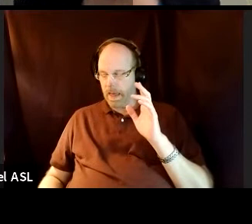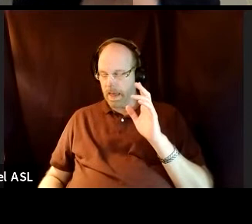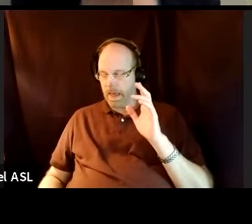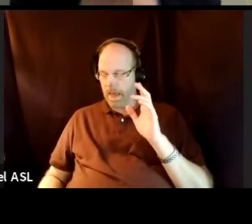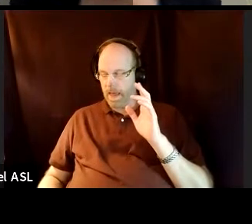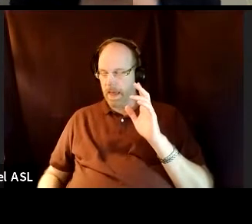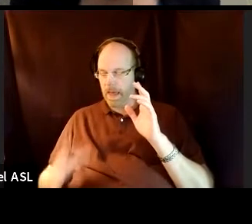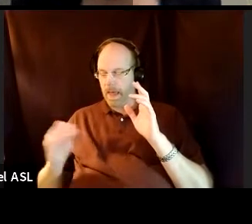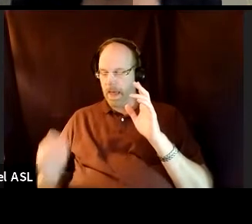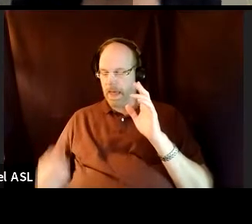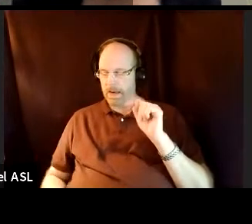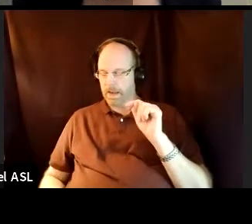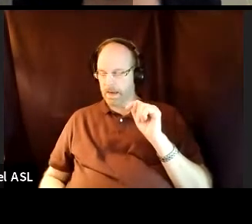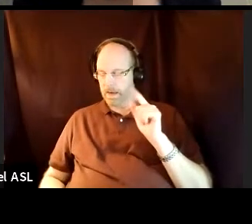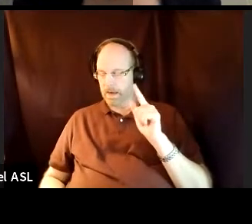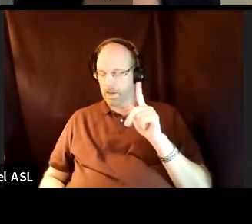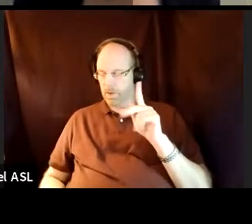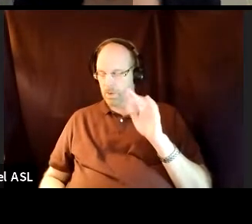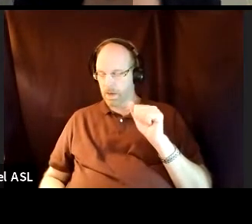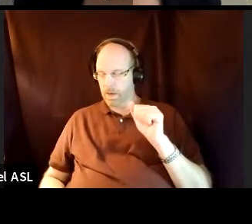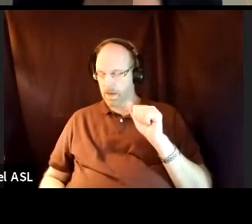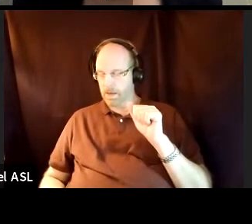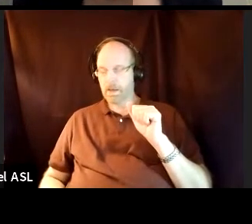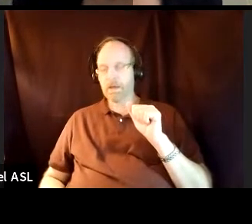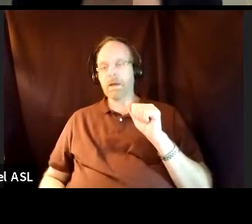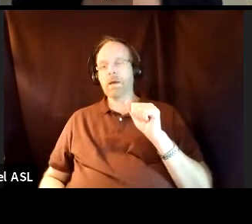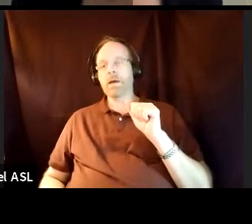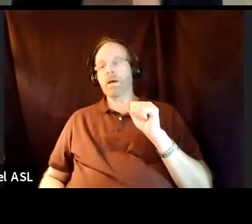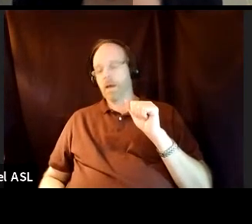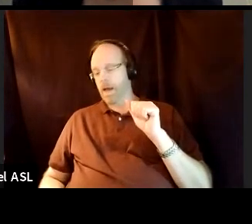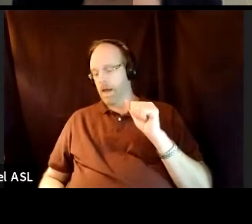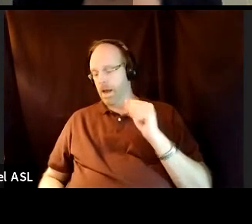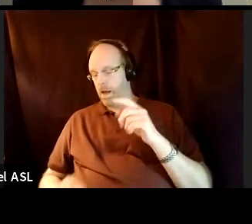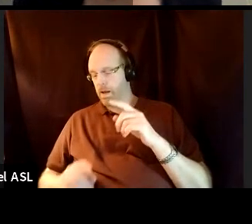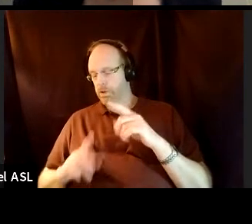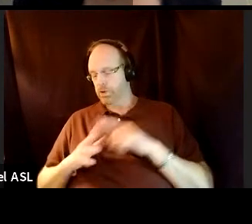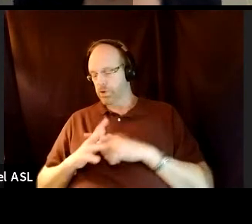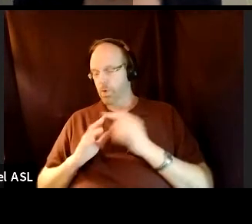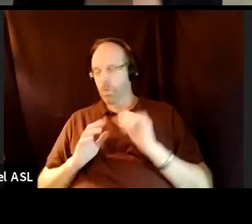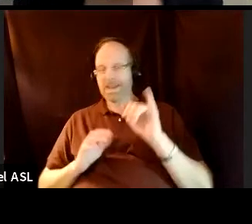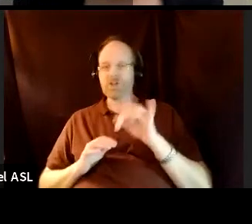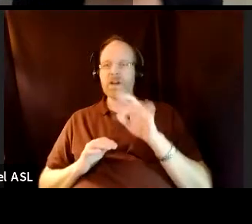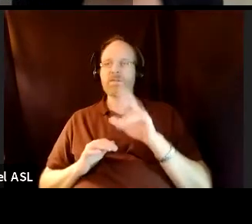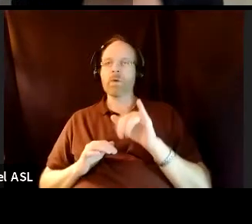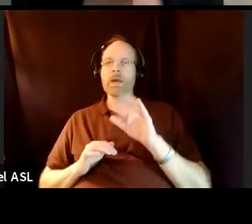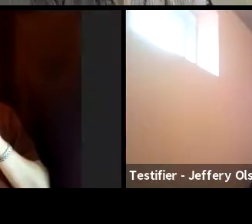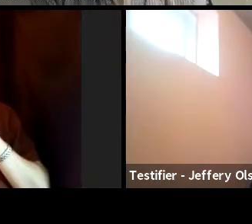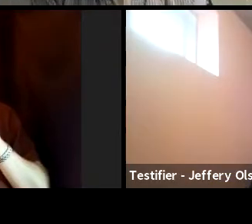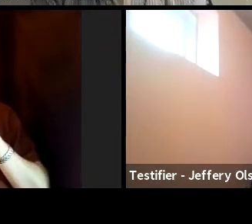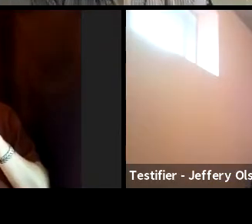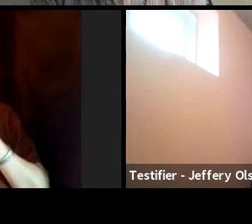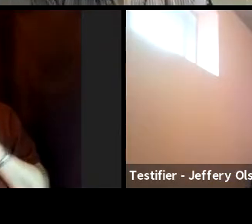panelist who we'll get to very last. But we will begin with Jeffrey Olson. If you can please begin your testimony.